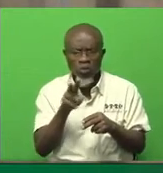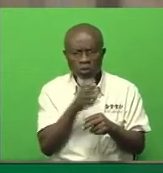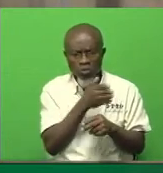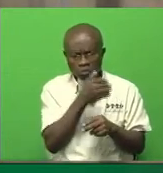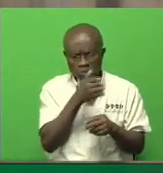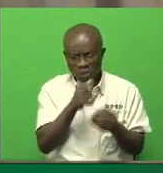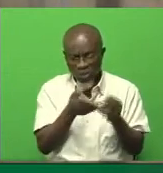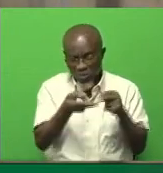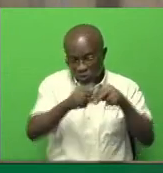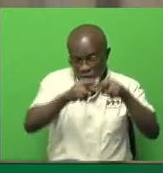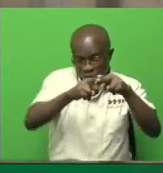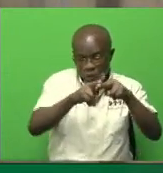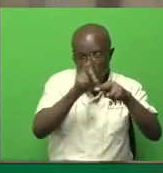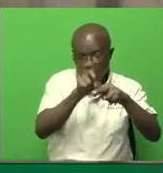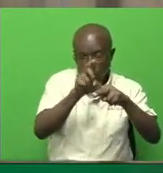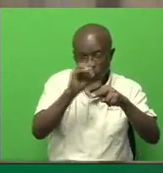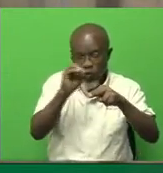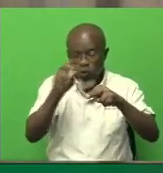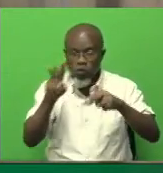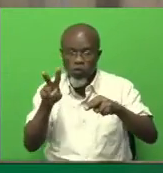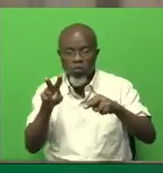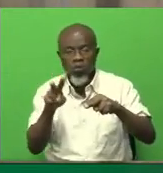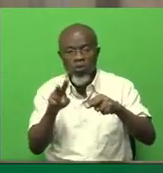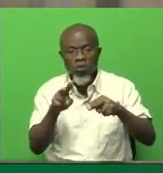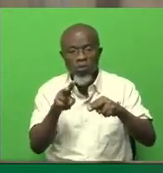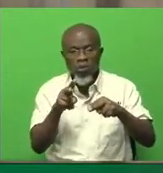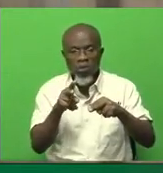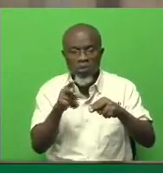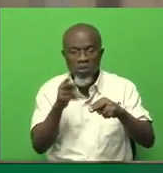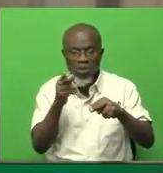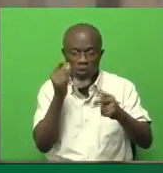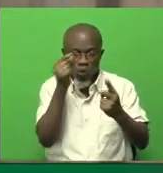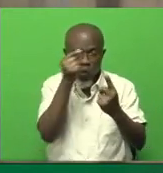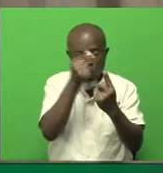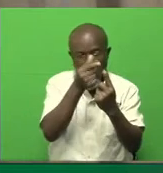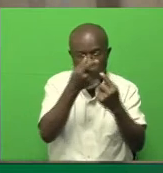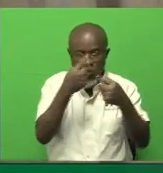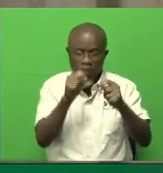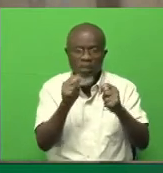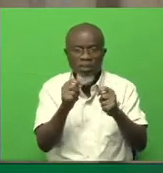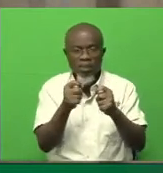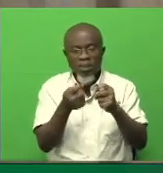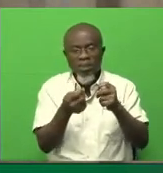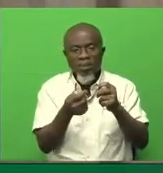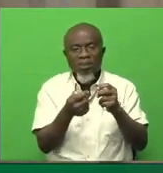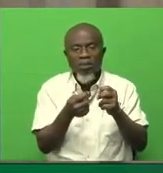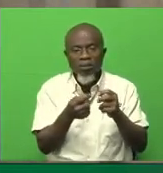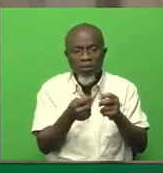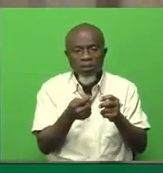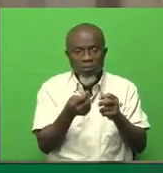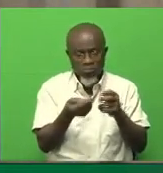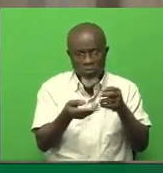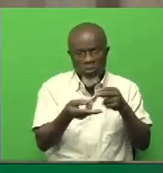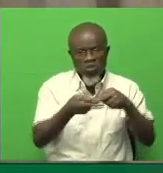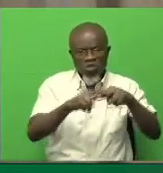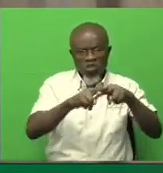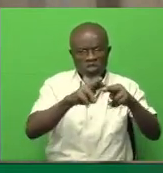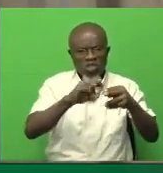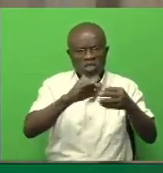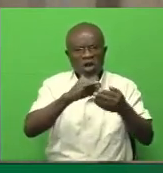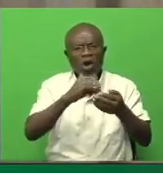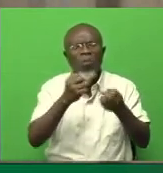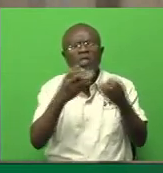the initiative was aimed to increase the number of secondary schools offering cvq Regional occupational